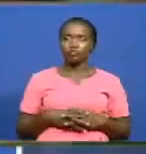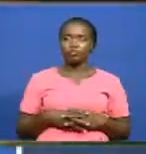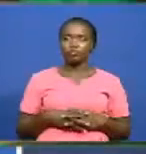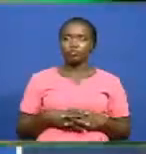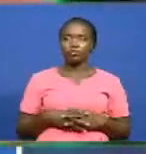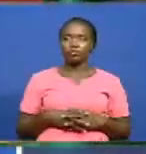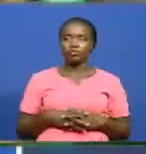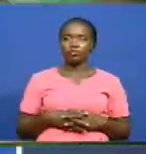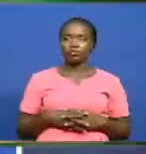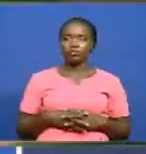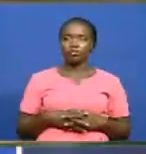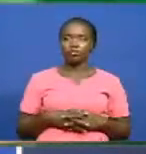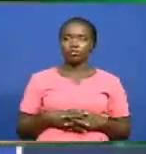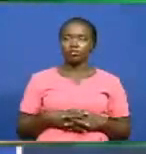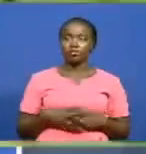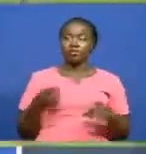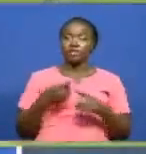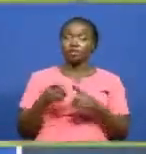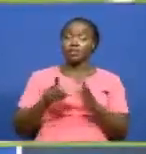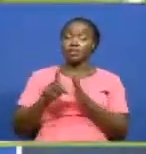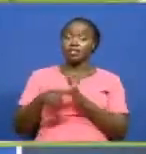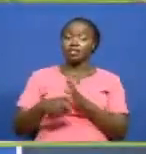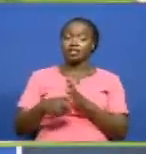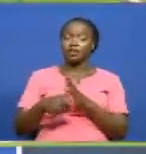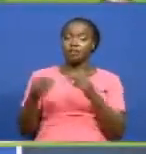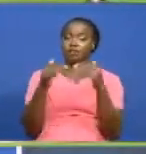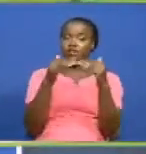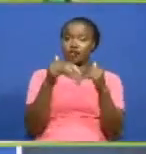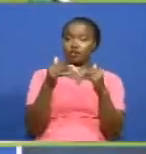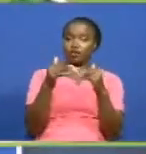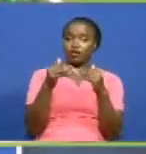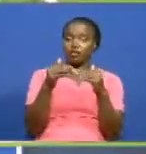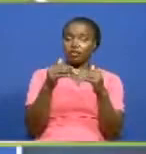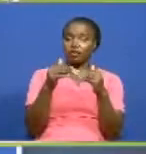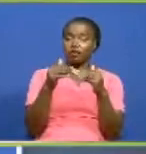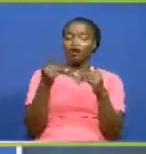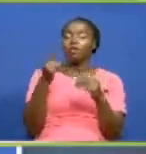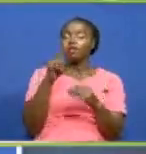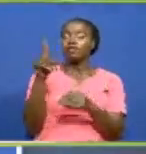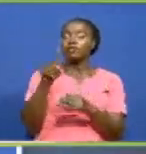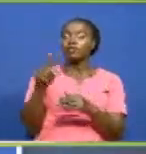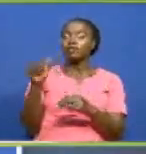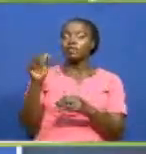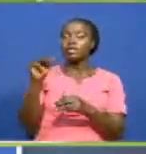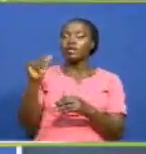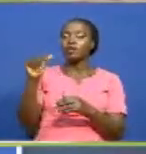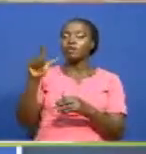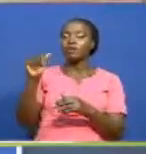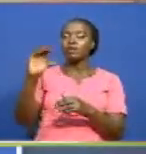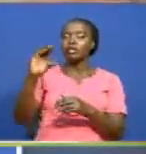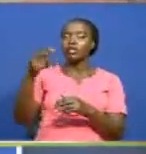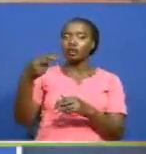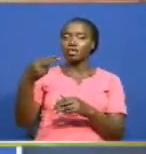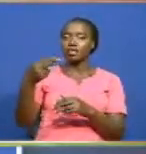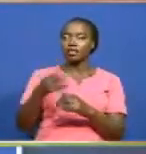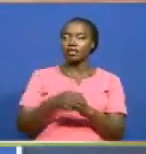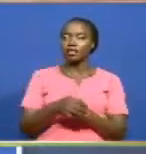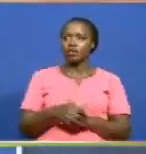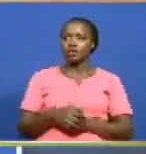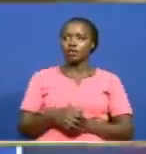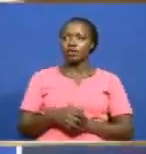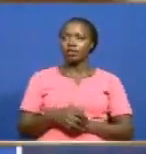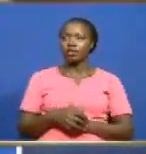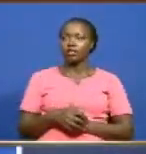the DRC. Lakini Ferjani Sassi akaizoazishia Zamalek. And they still got possession, though, Zamalek. Second shot for Sassi. It's in the back